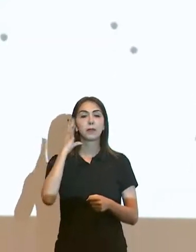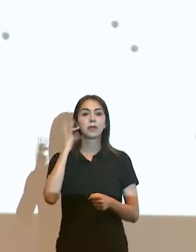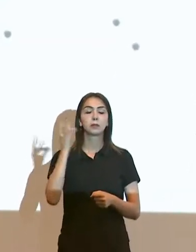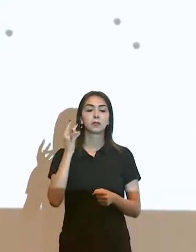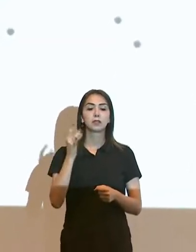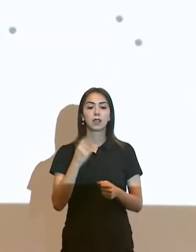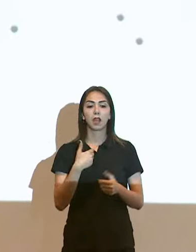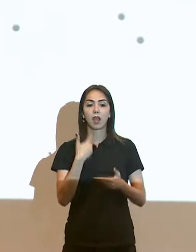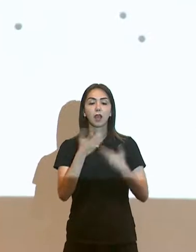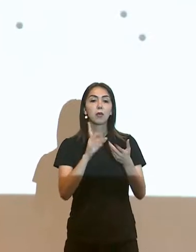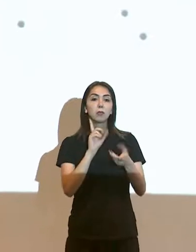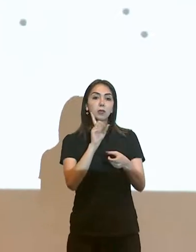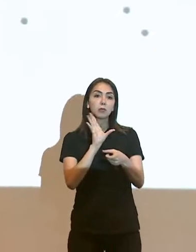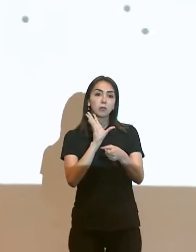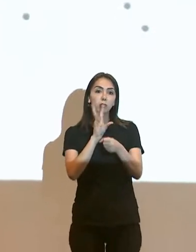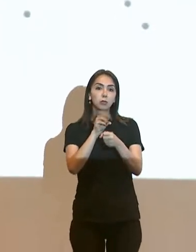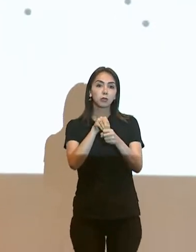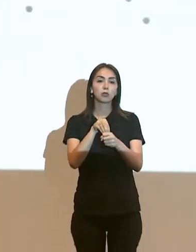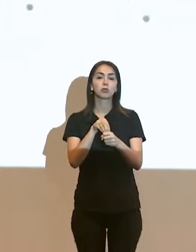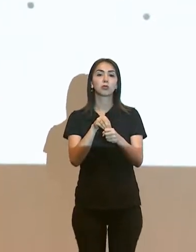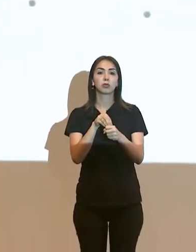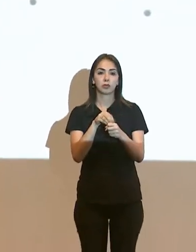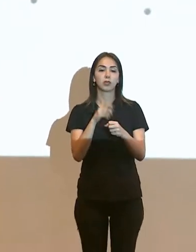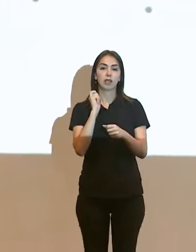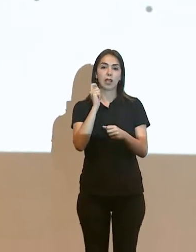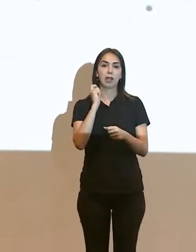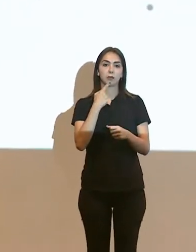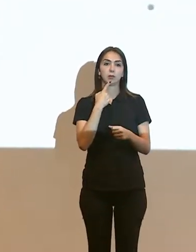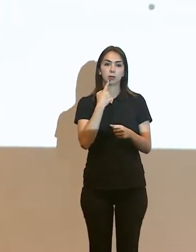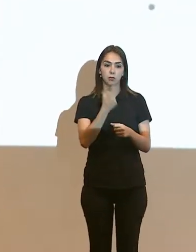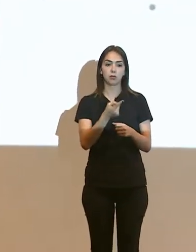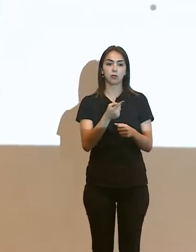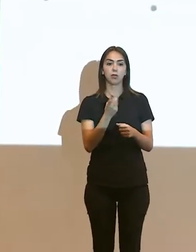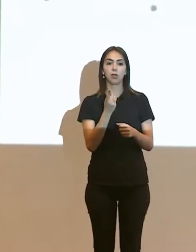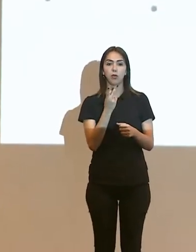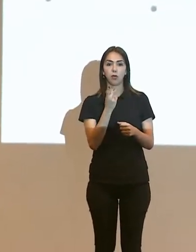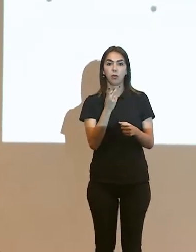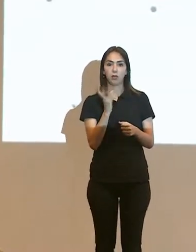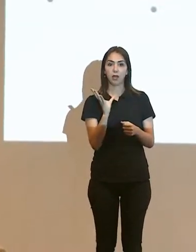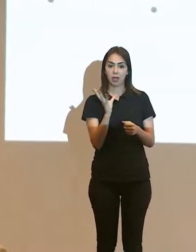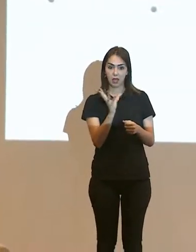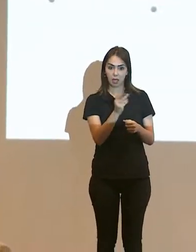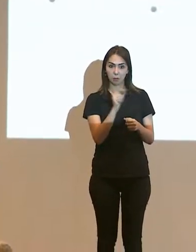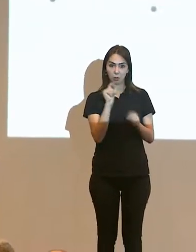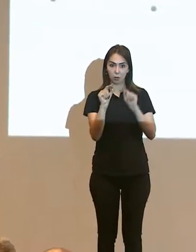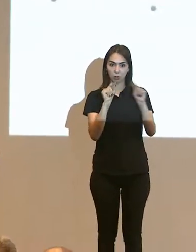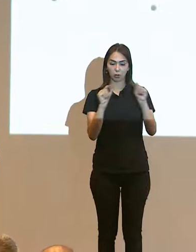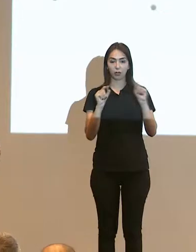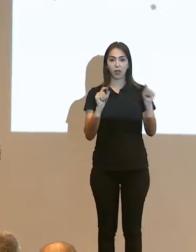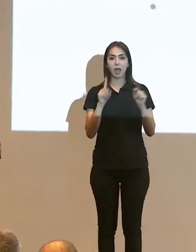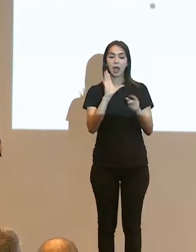the common threads of the triangle or the squares or the star